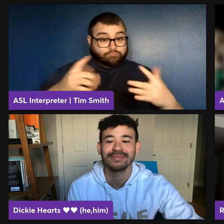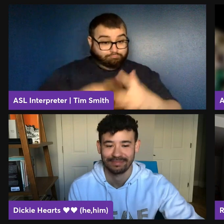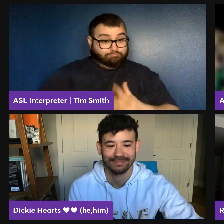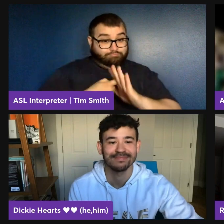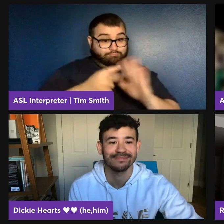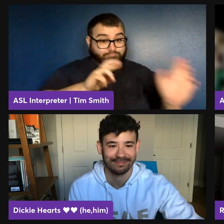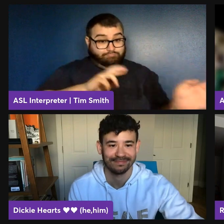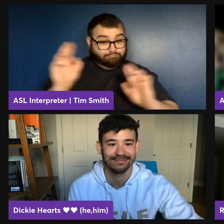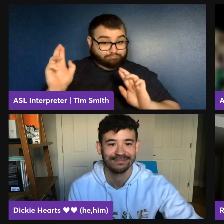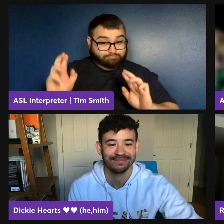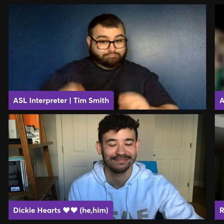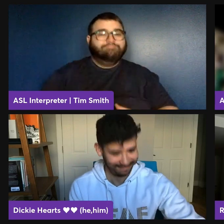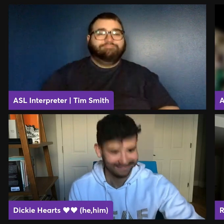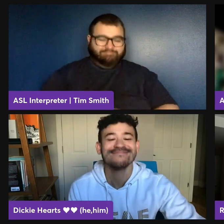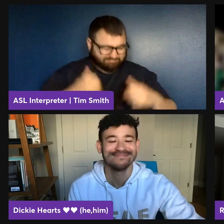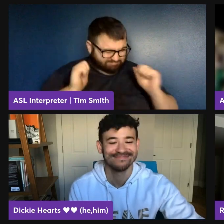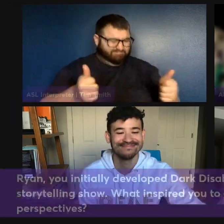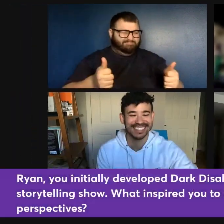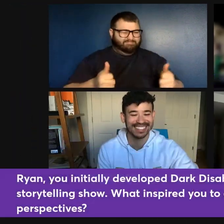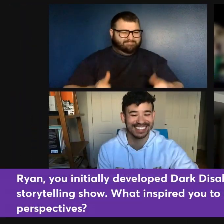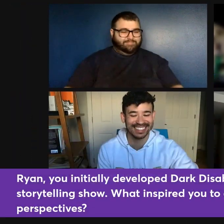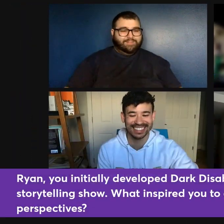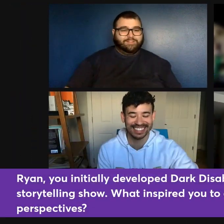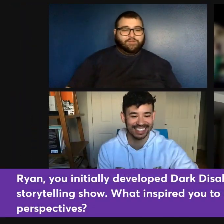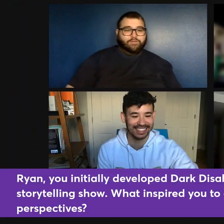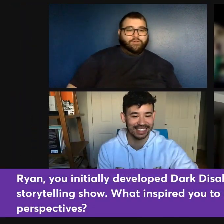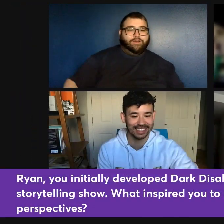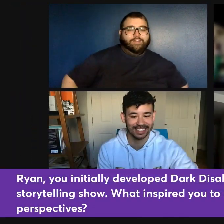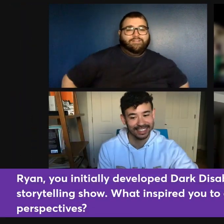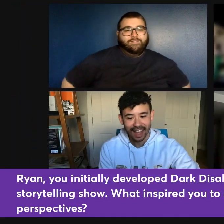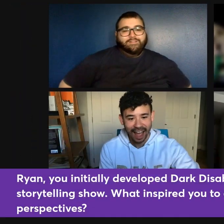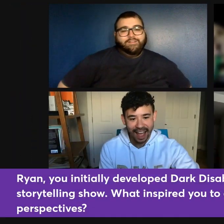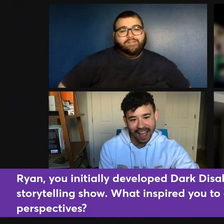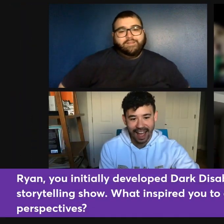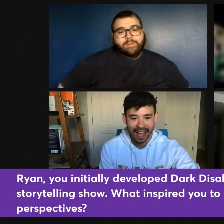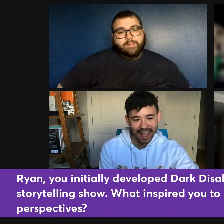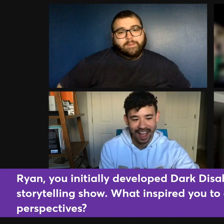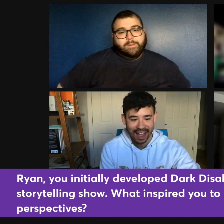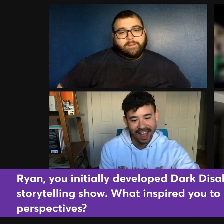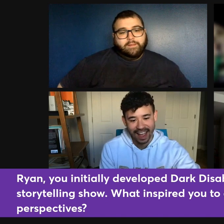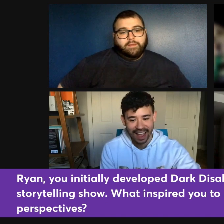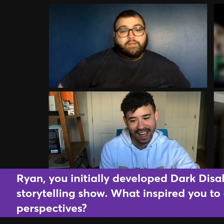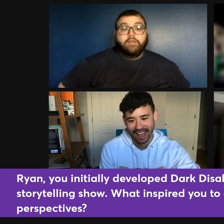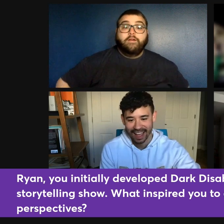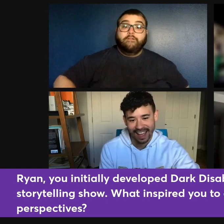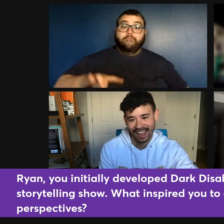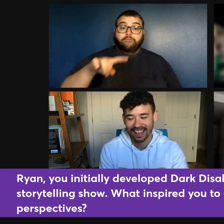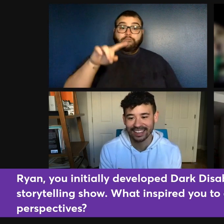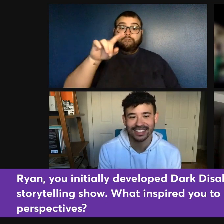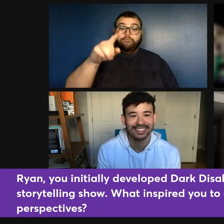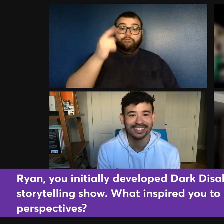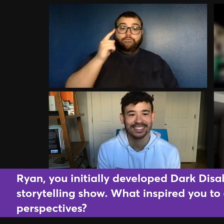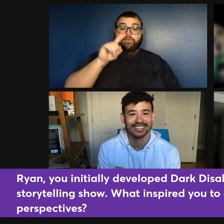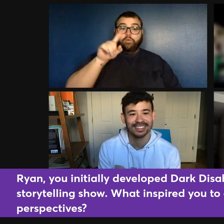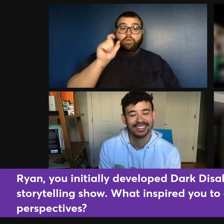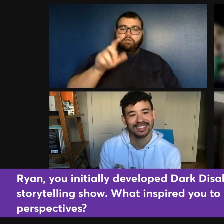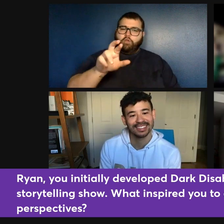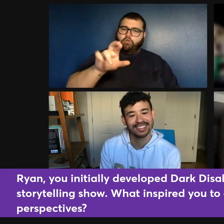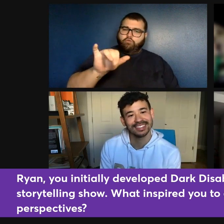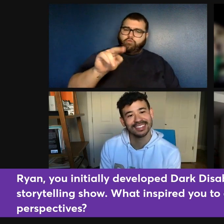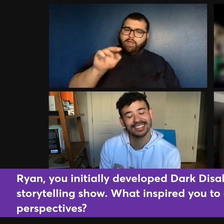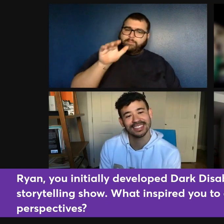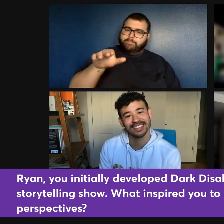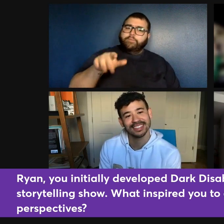it? Let's do it. All right. Go for it. All right, first question. Ryan,